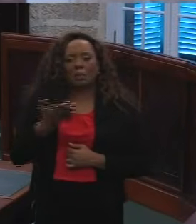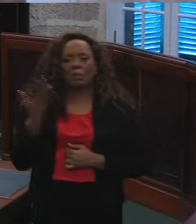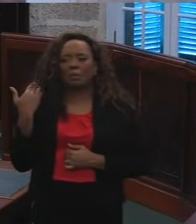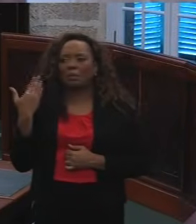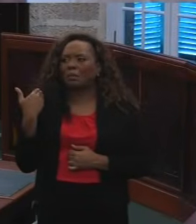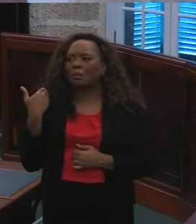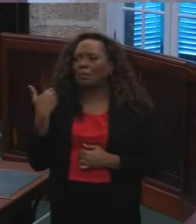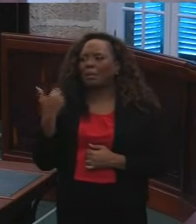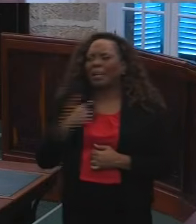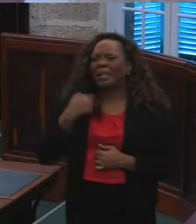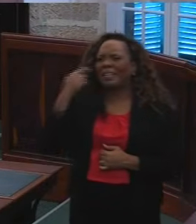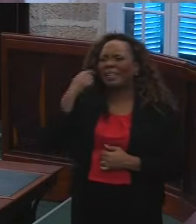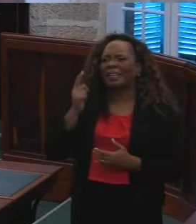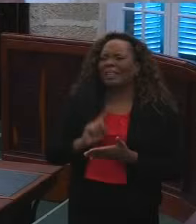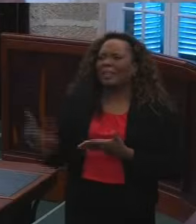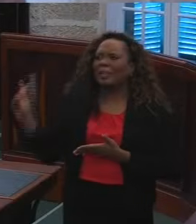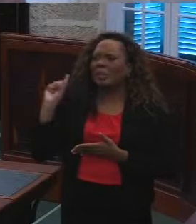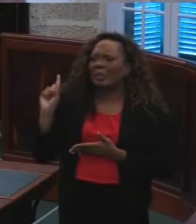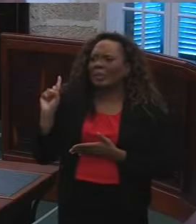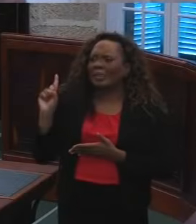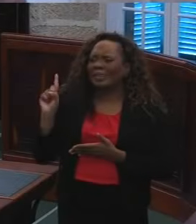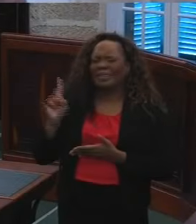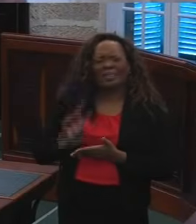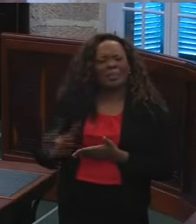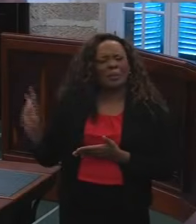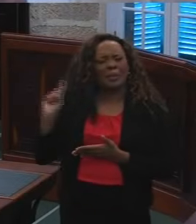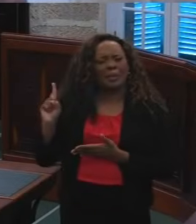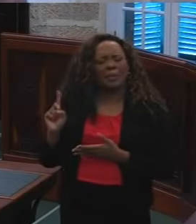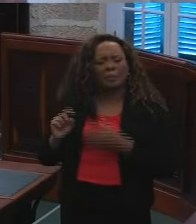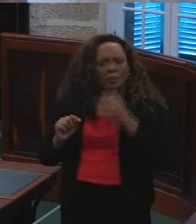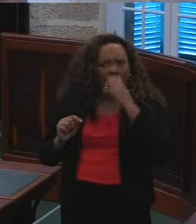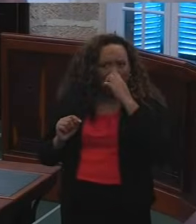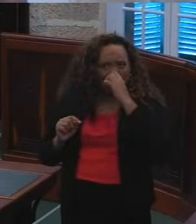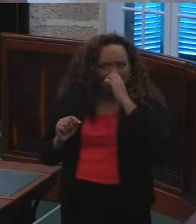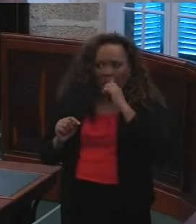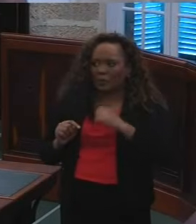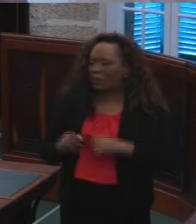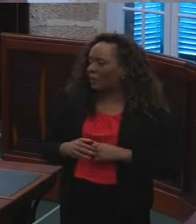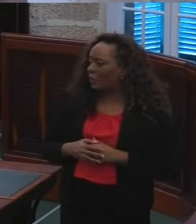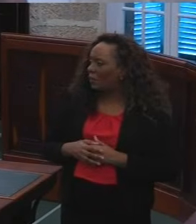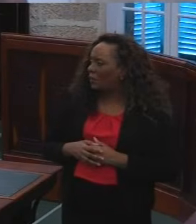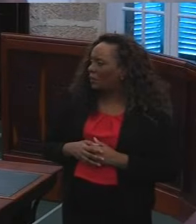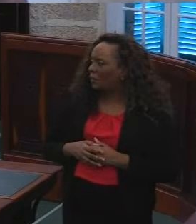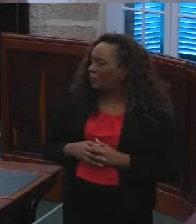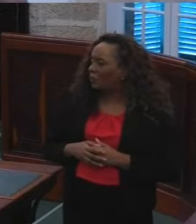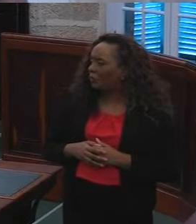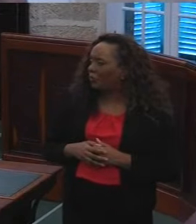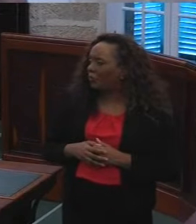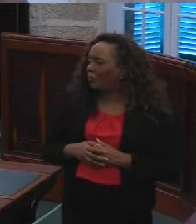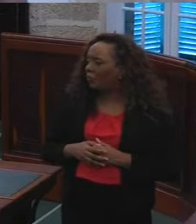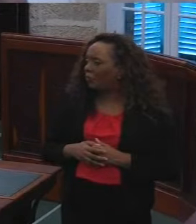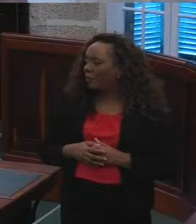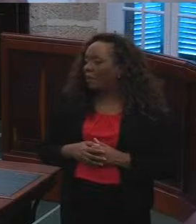only recently last week or so, that there is a new project on the horizon. It started under the former